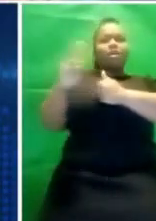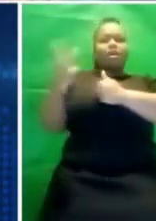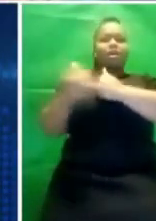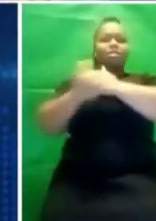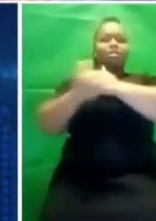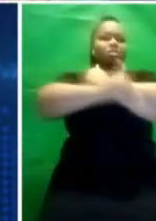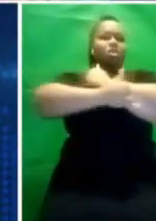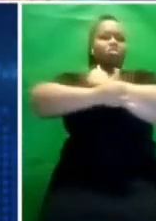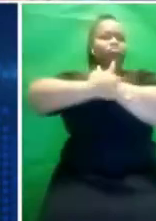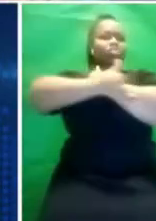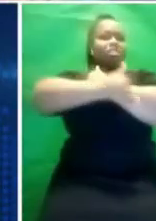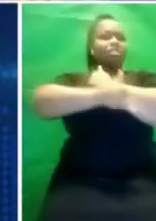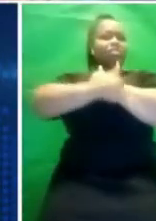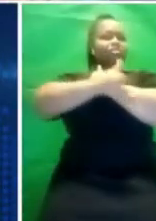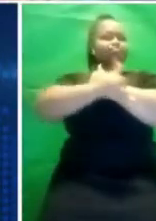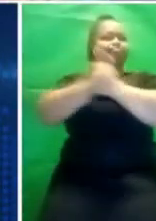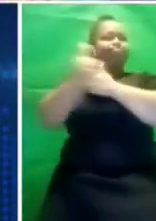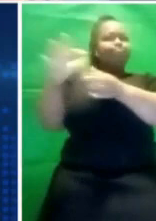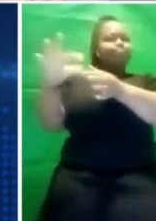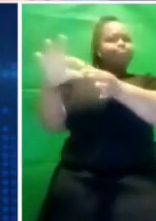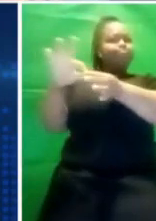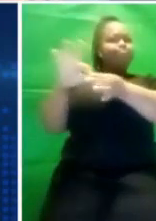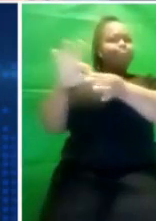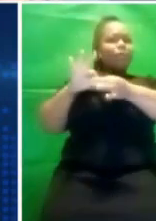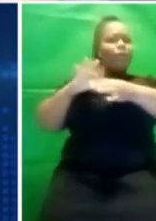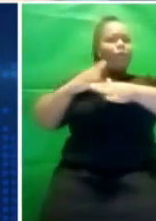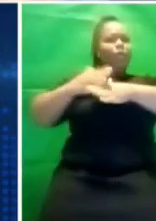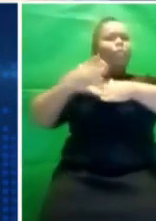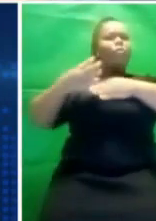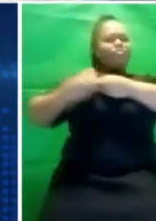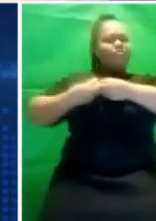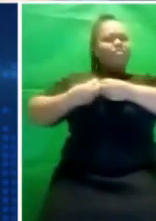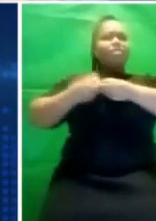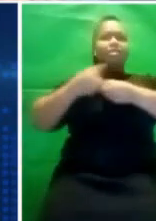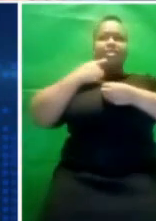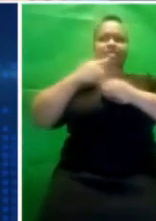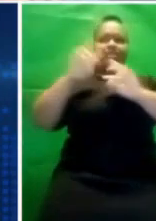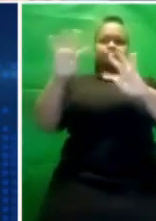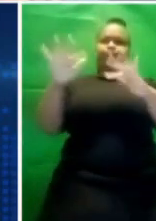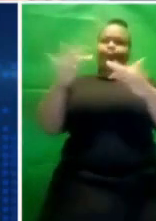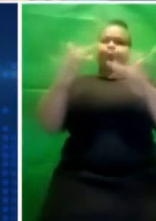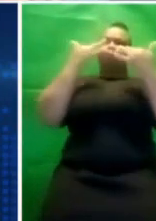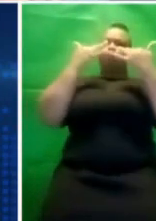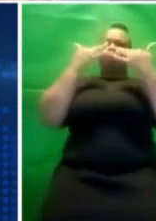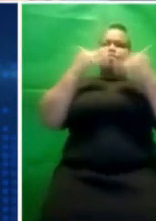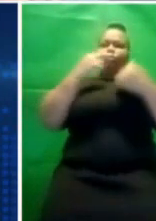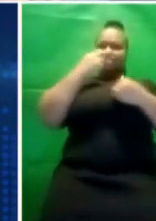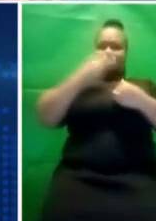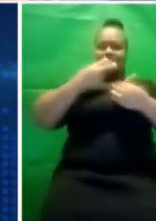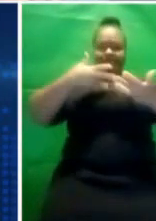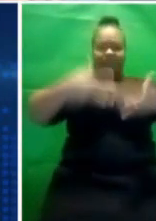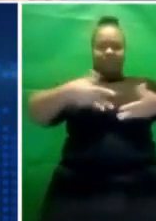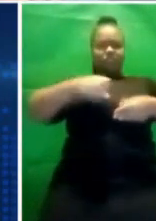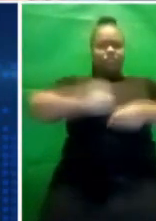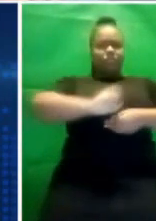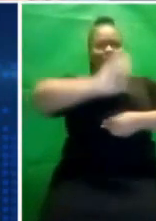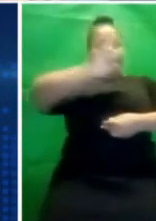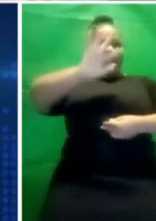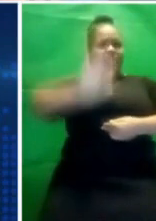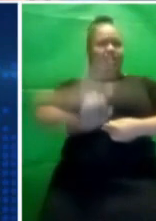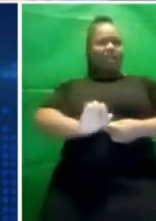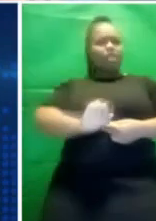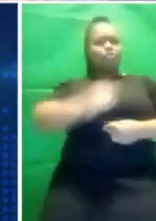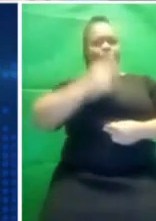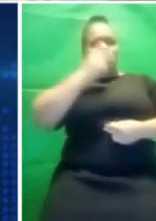country-to-country level. And they have also indicated that they'll be watching how we evolve to take the best practice that we